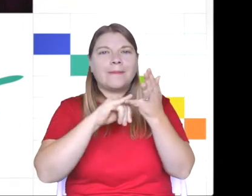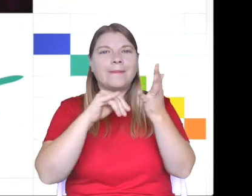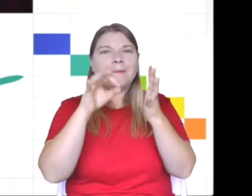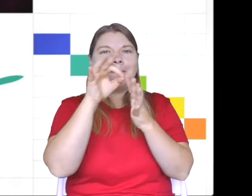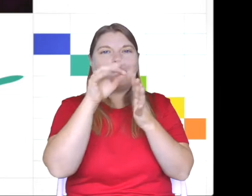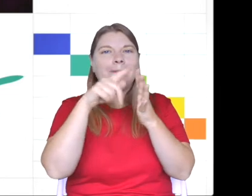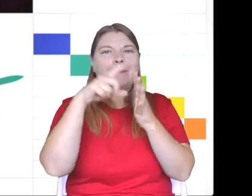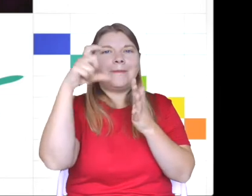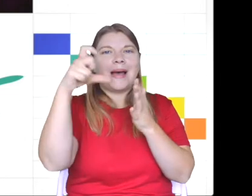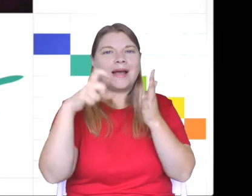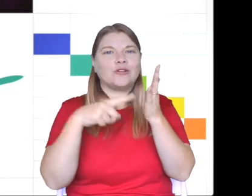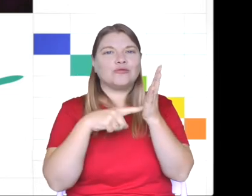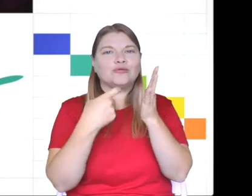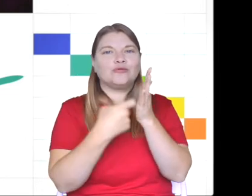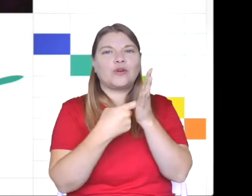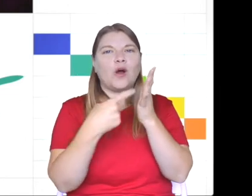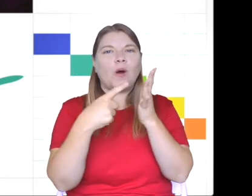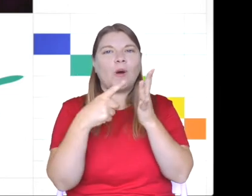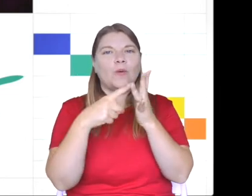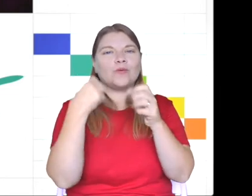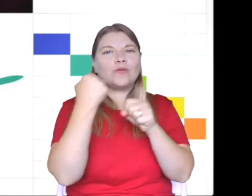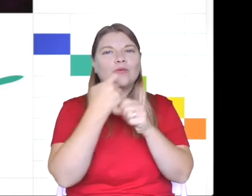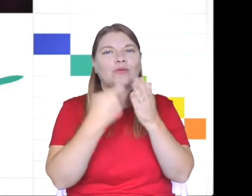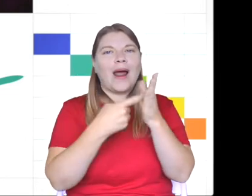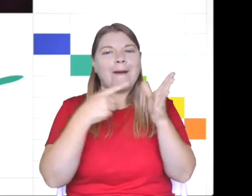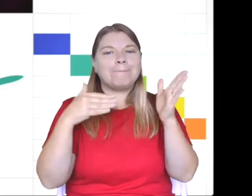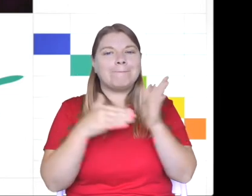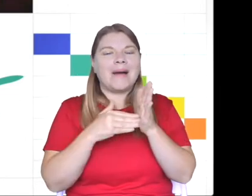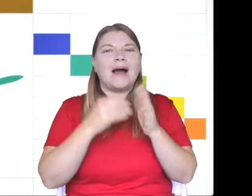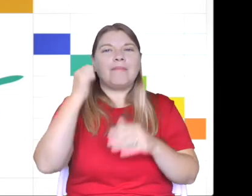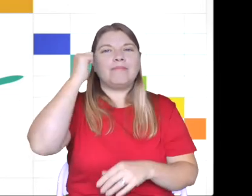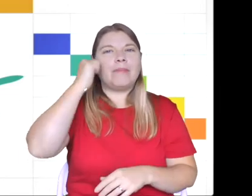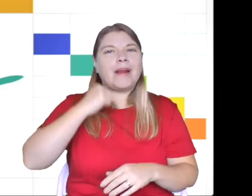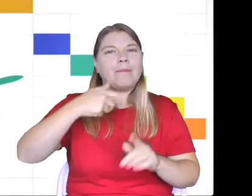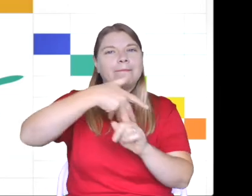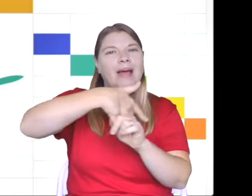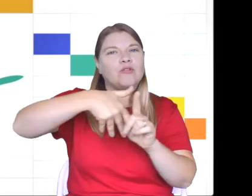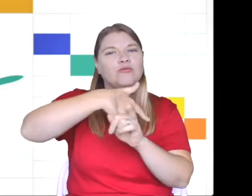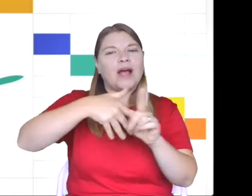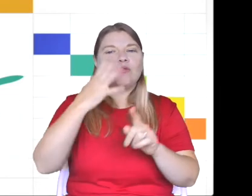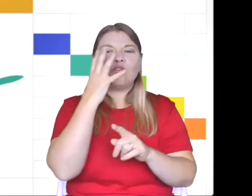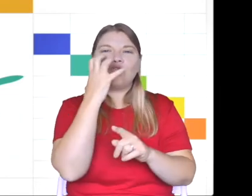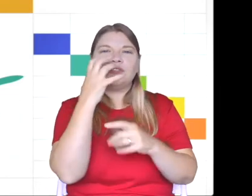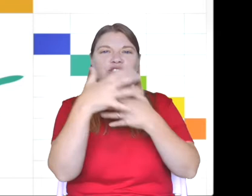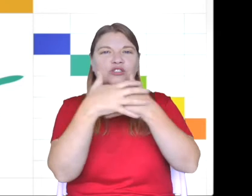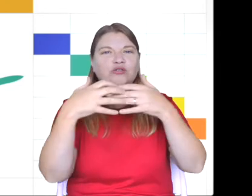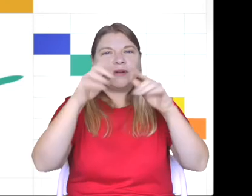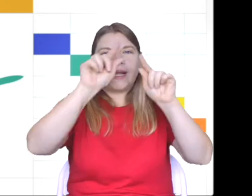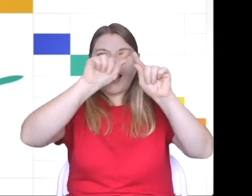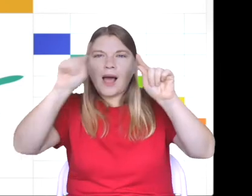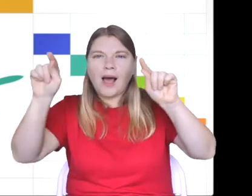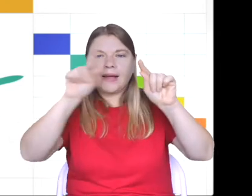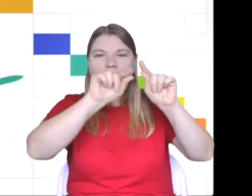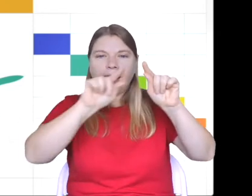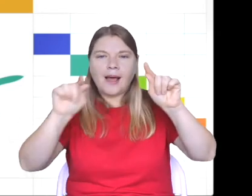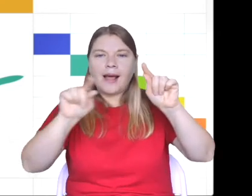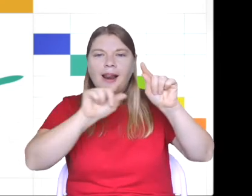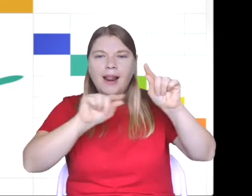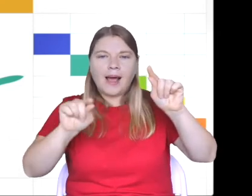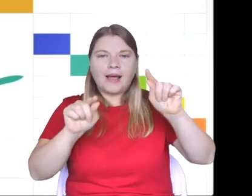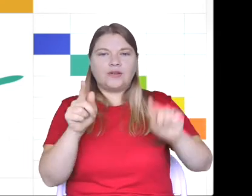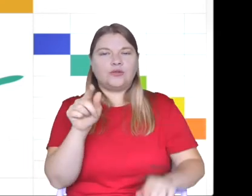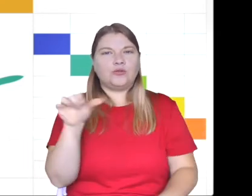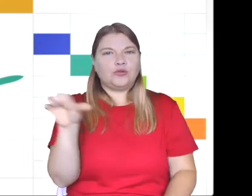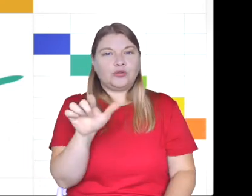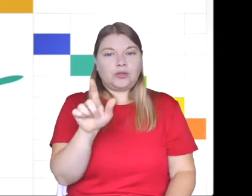the orange and green spiky lines all over it. When you hover over it, it will turn orange and you'll